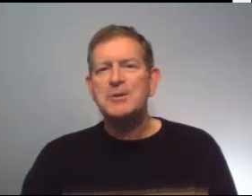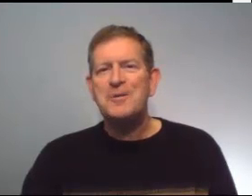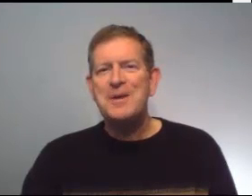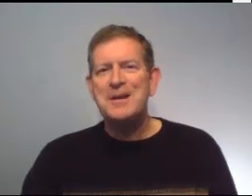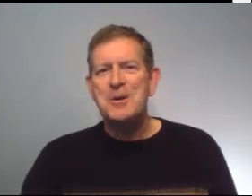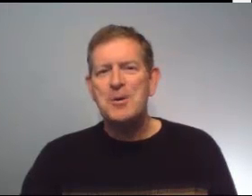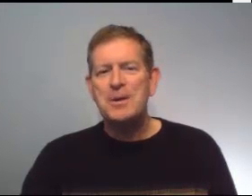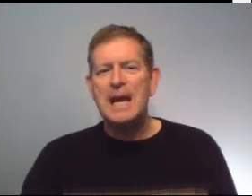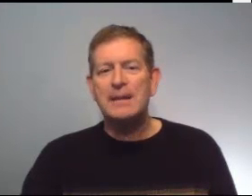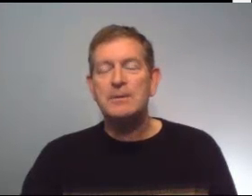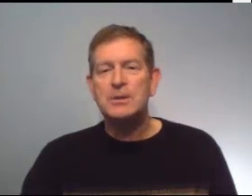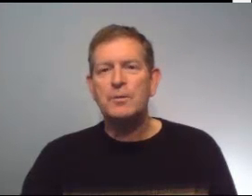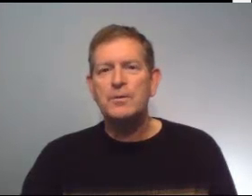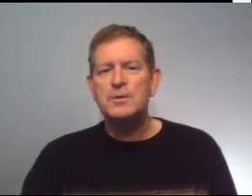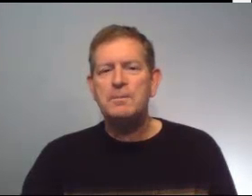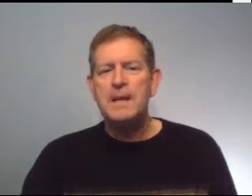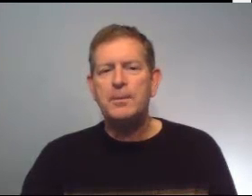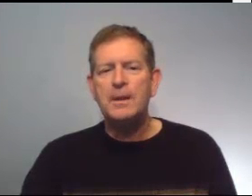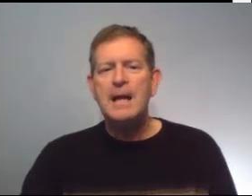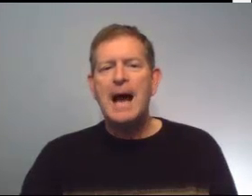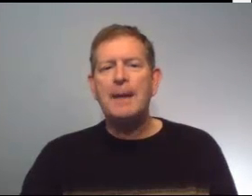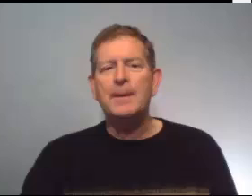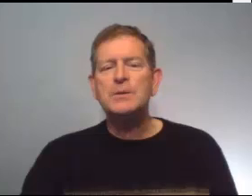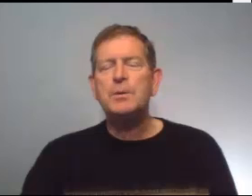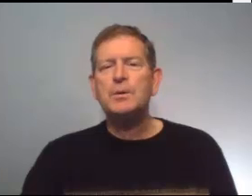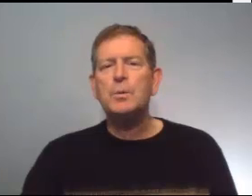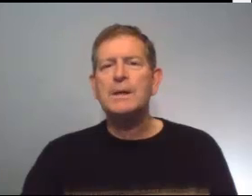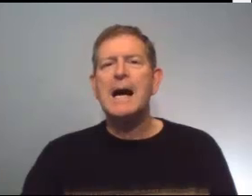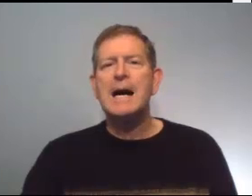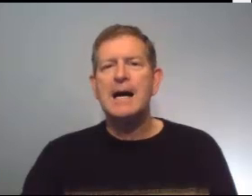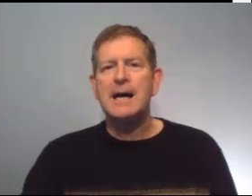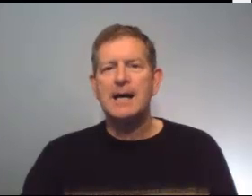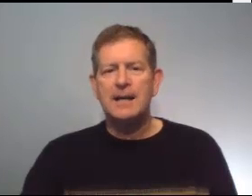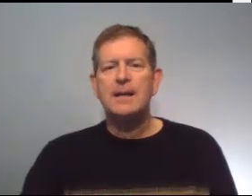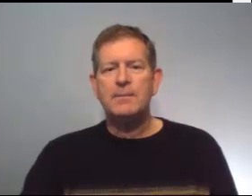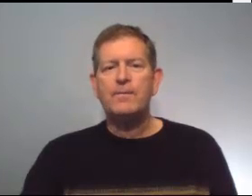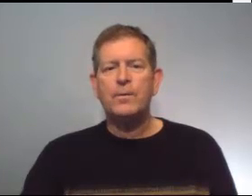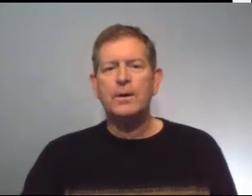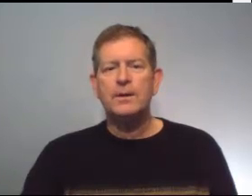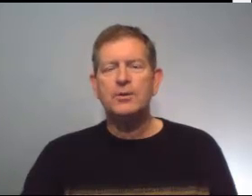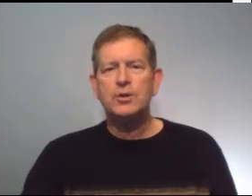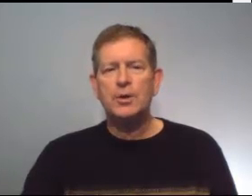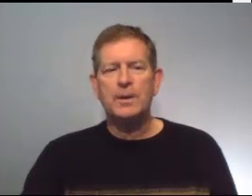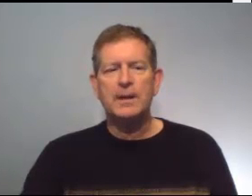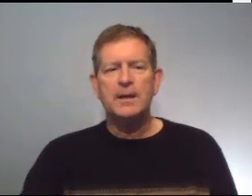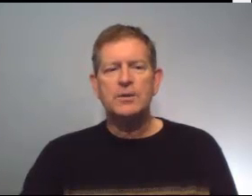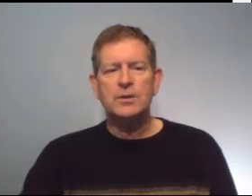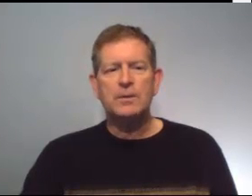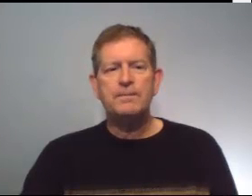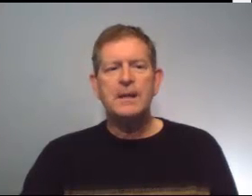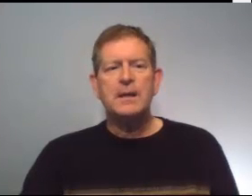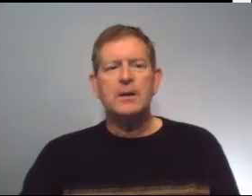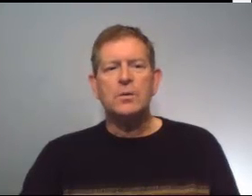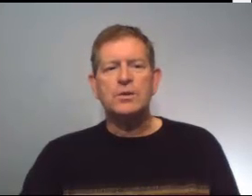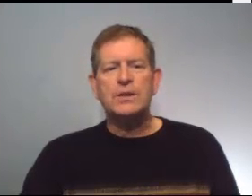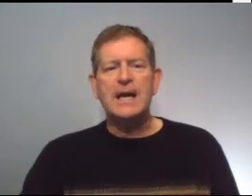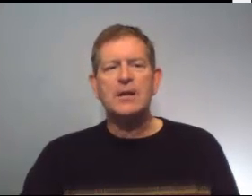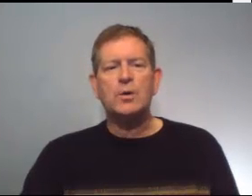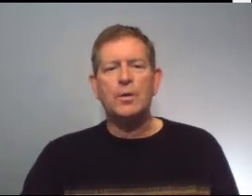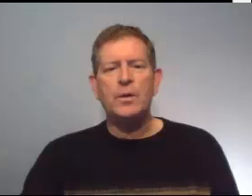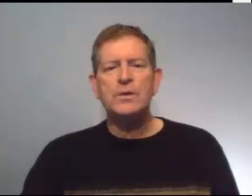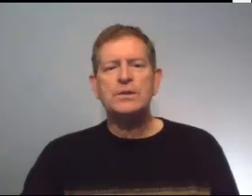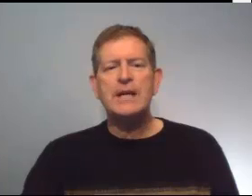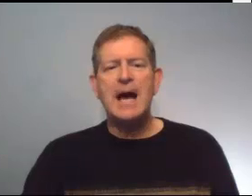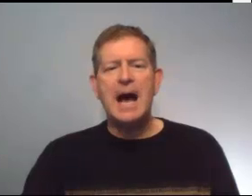the action of being known, and this refers to people, I must put the word a before children. So,